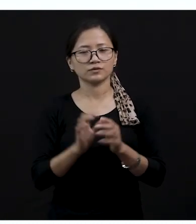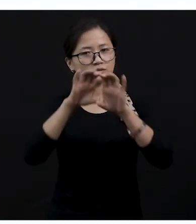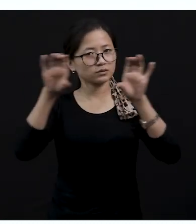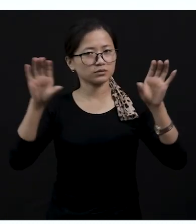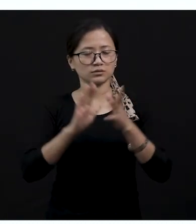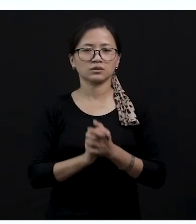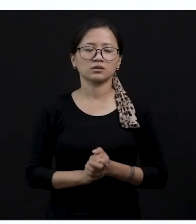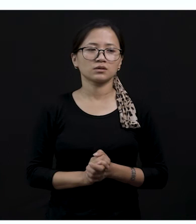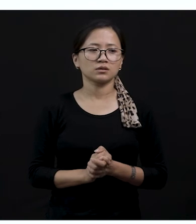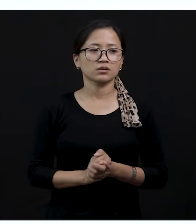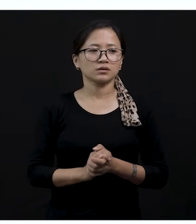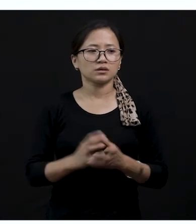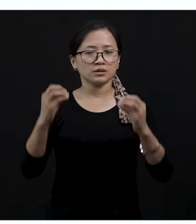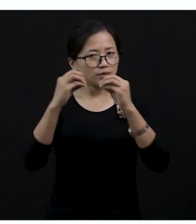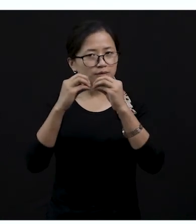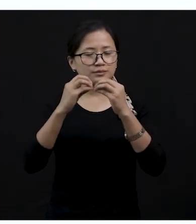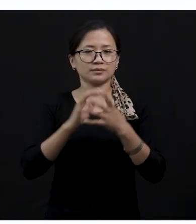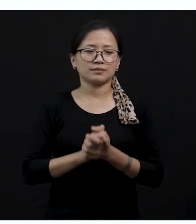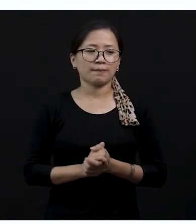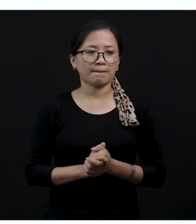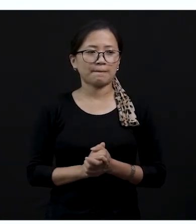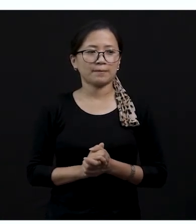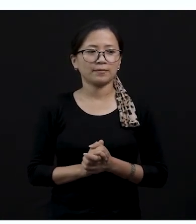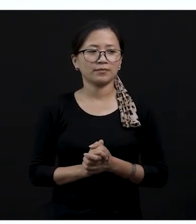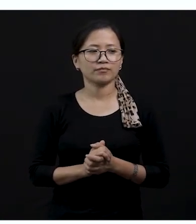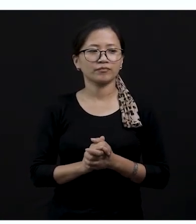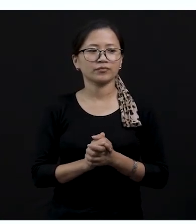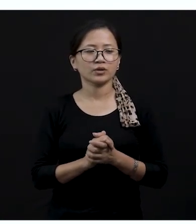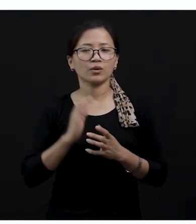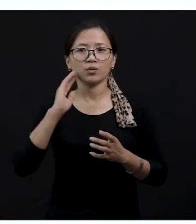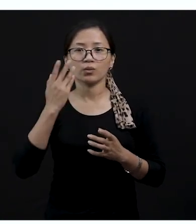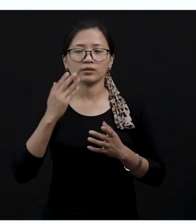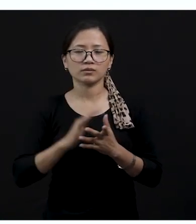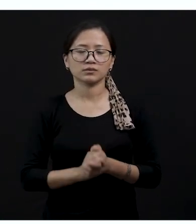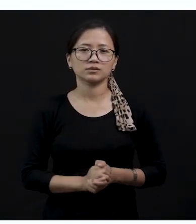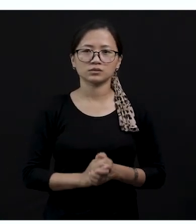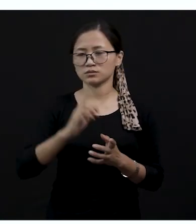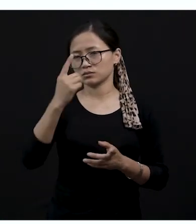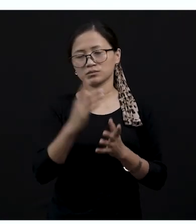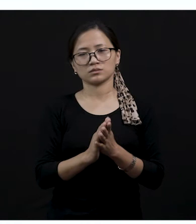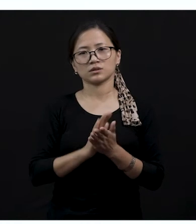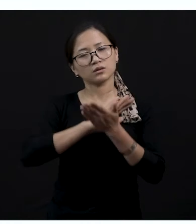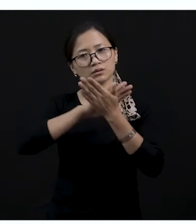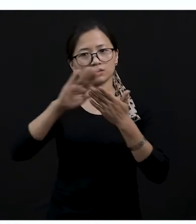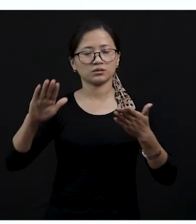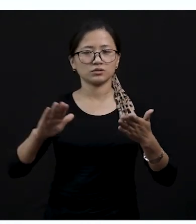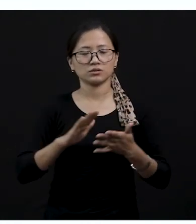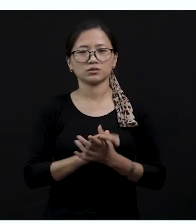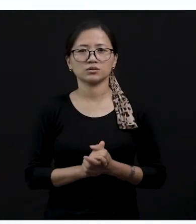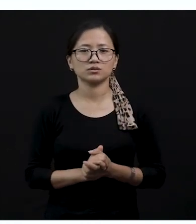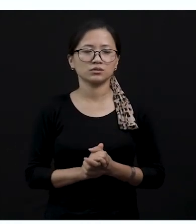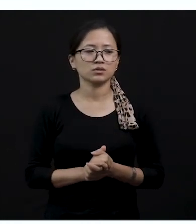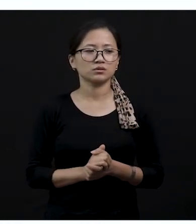of respond and we'll give here B. Now next is when. When is alone. It sounds different, so we will